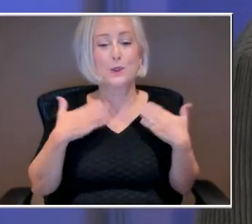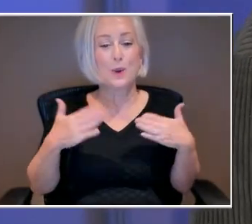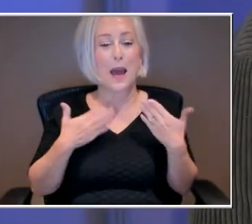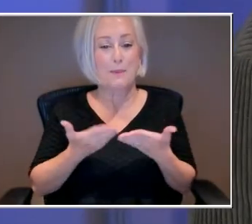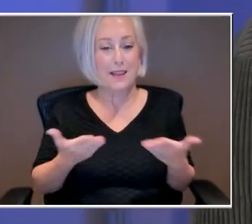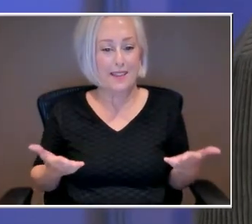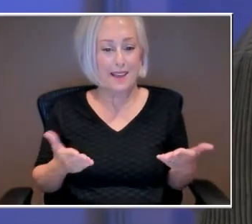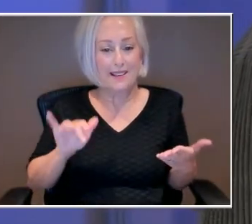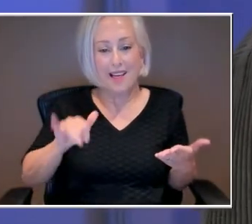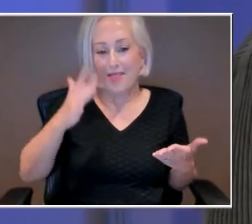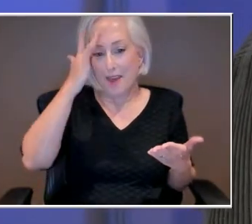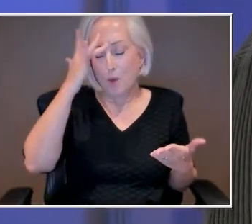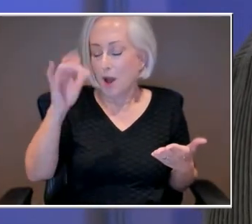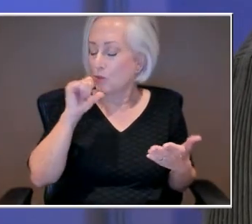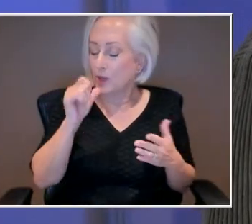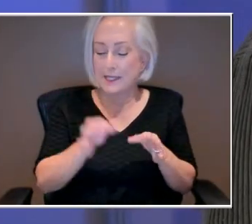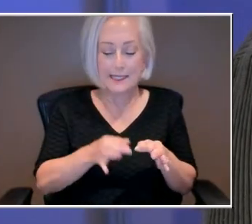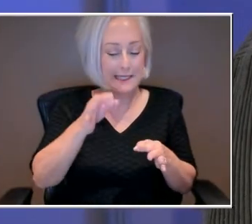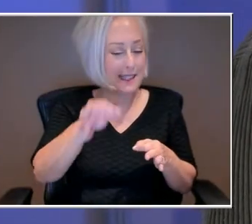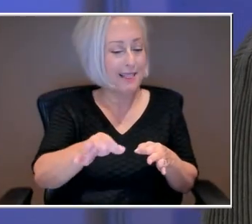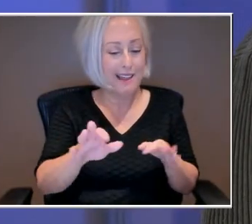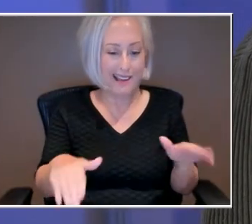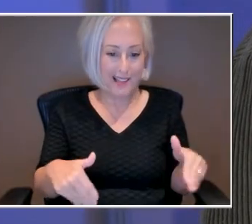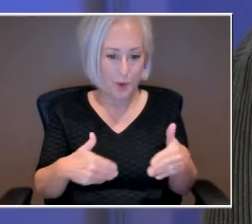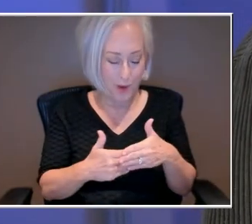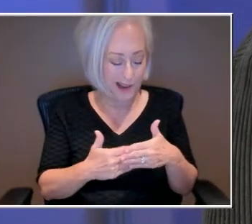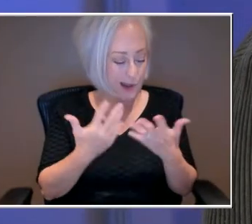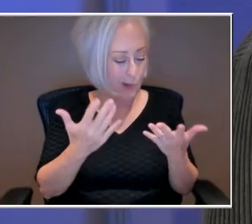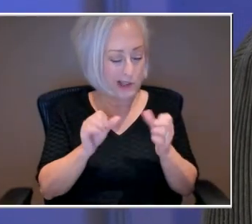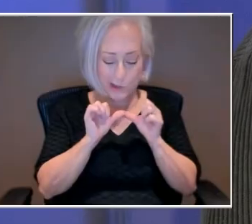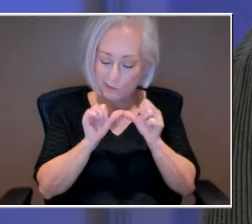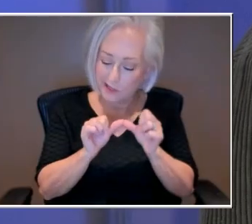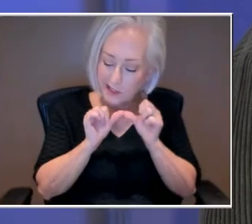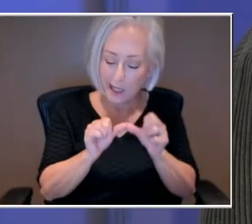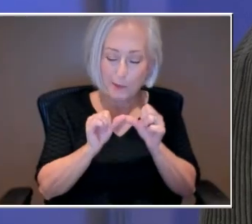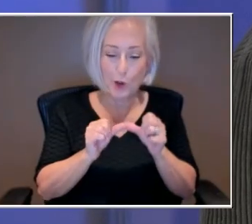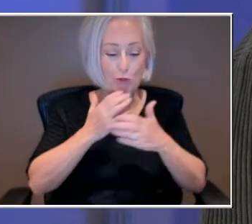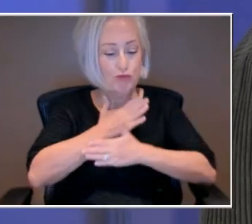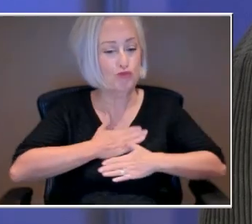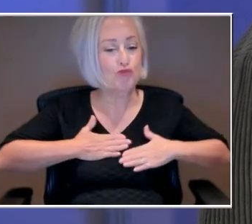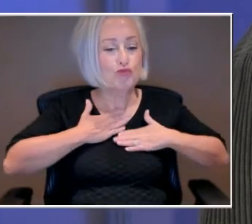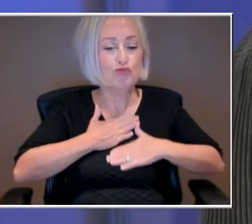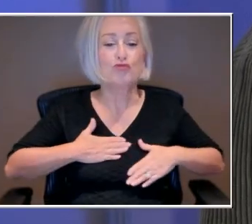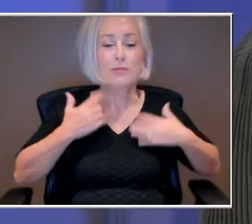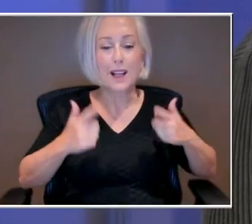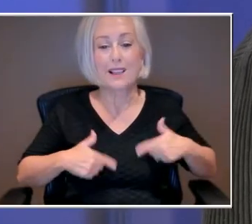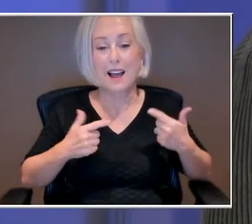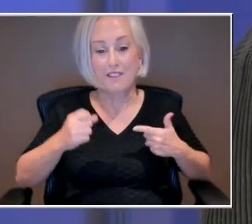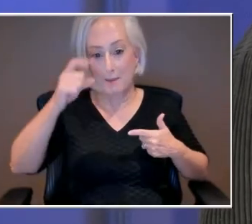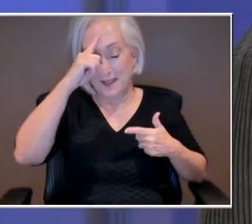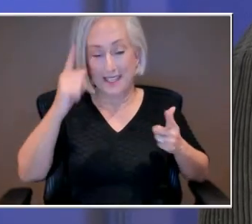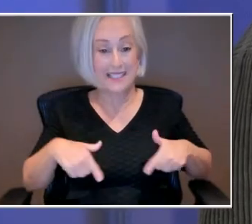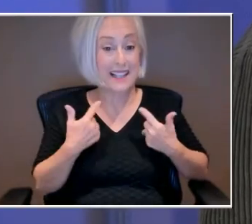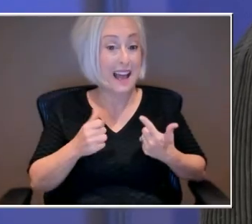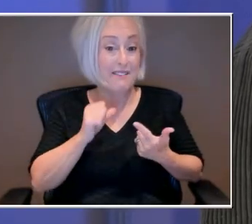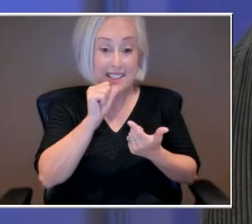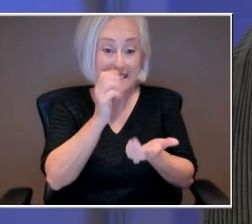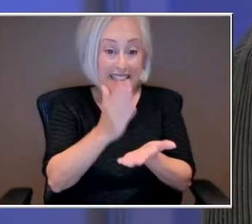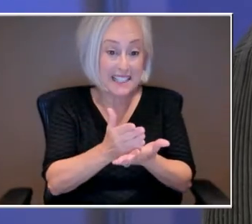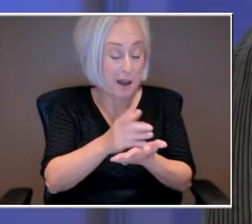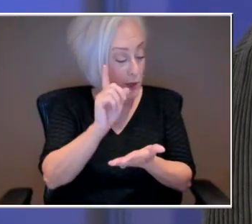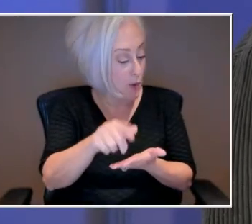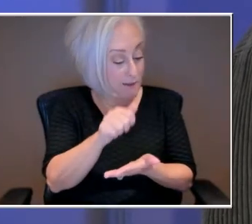wedding. We just wanted to keep going and doing fun things in life because life doesn't stop. You have to keep going.